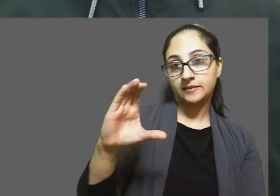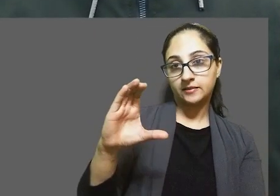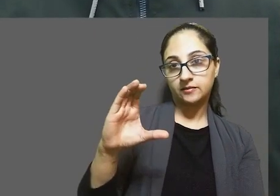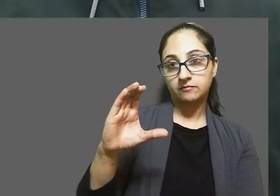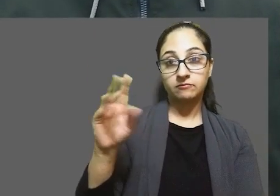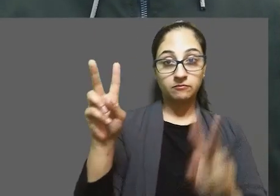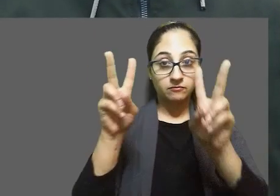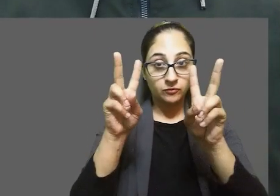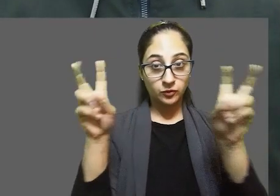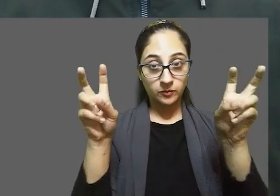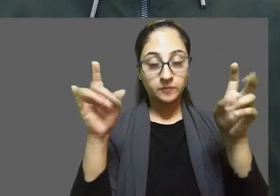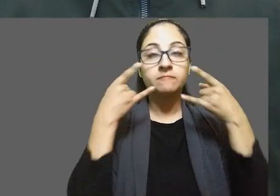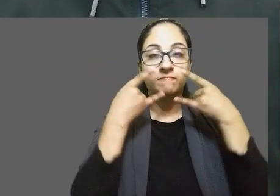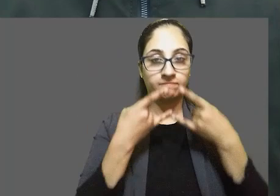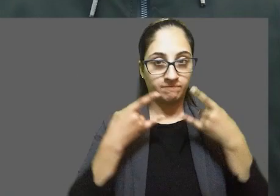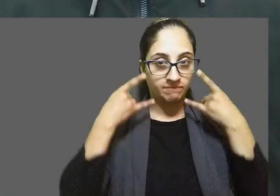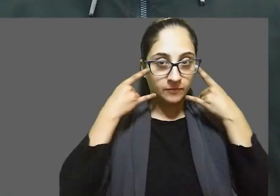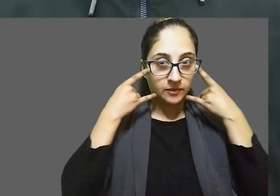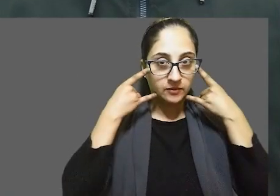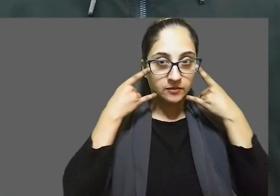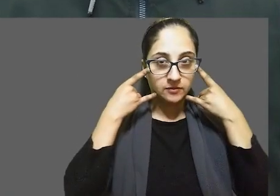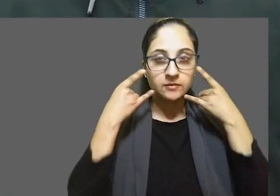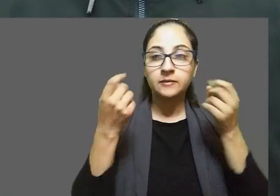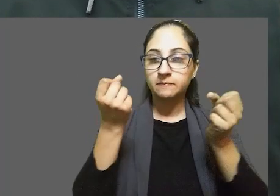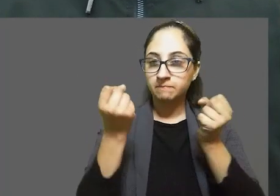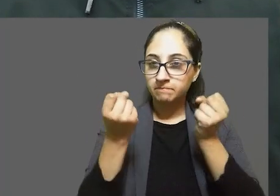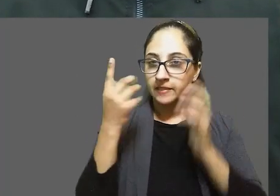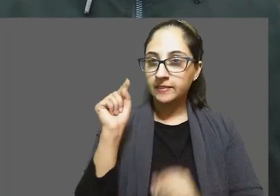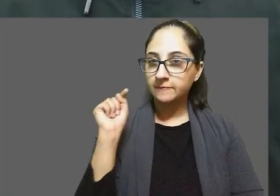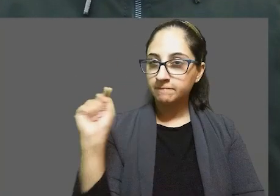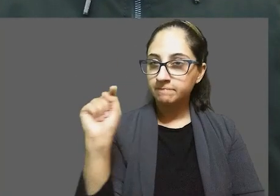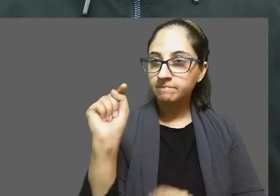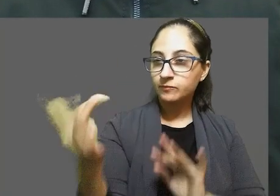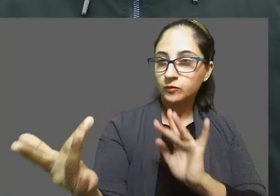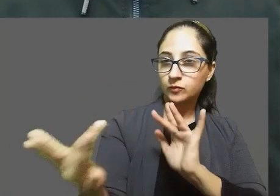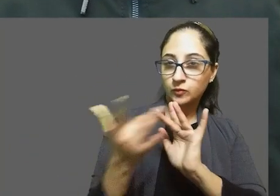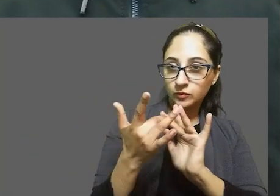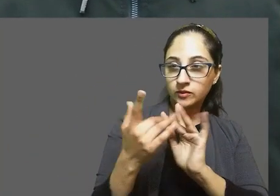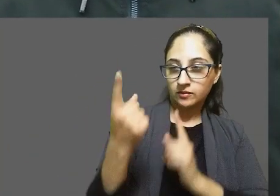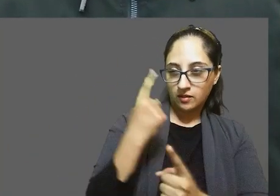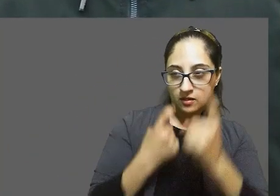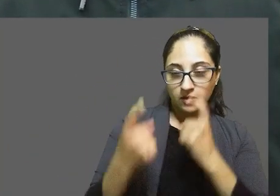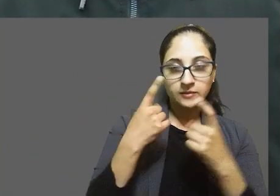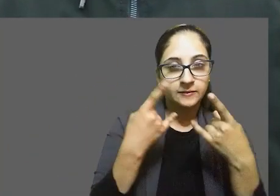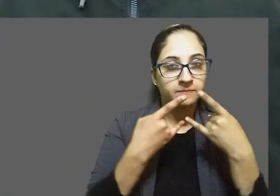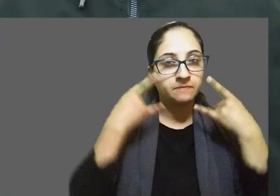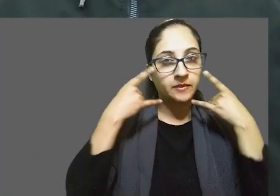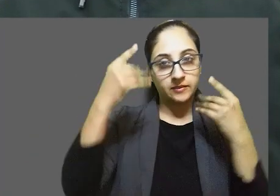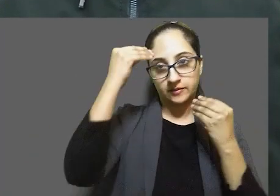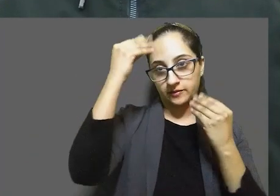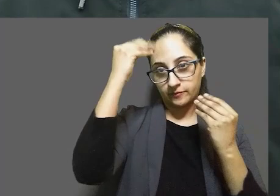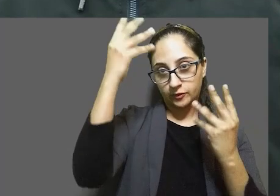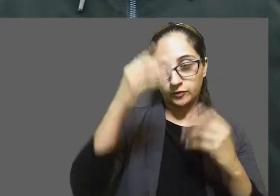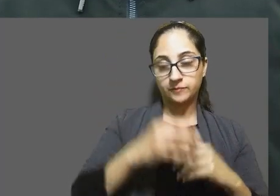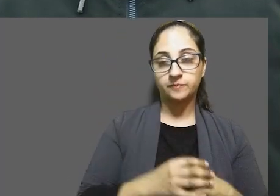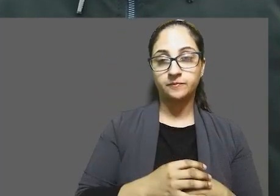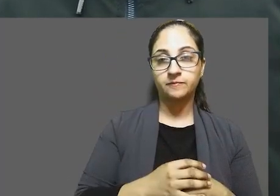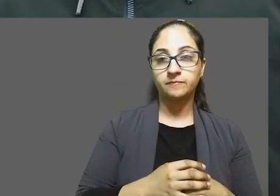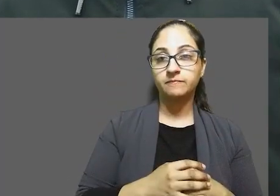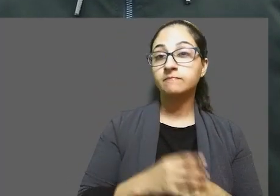clip courtesy of the CBC on an issue that we continue to get a lot of questions about, namely